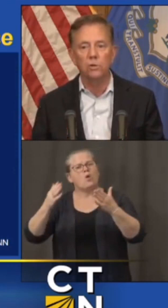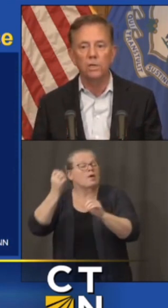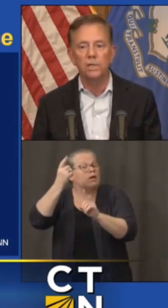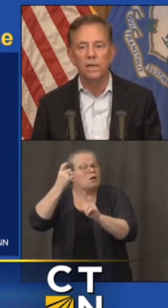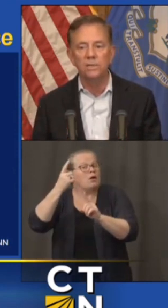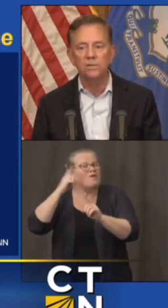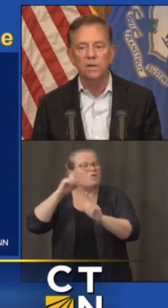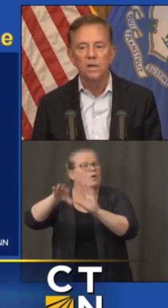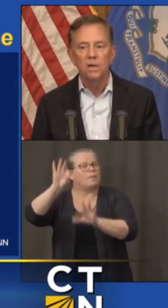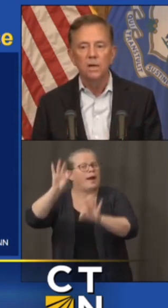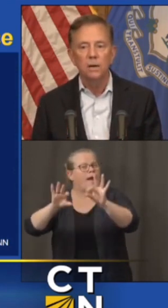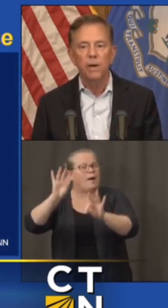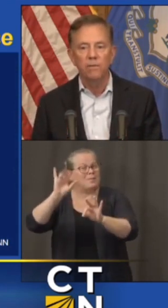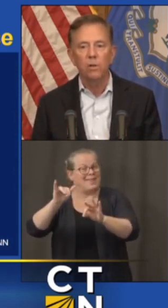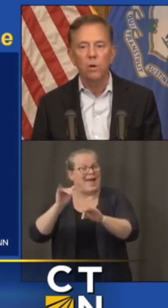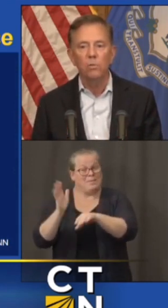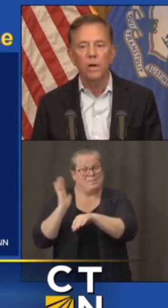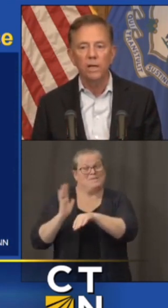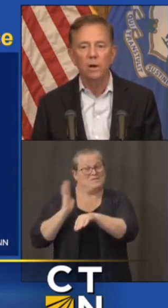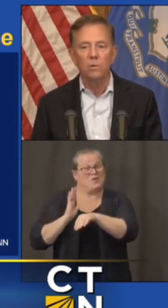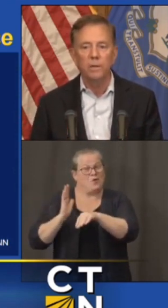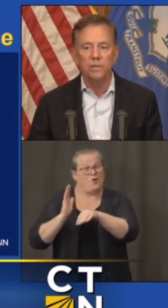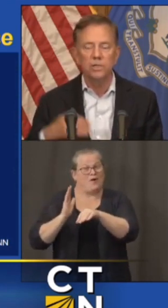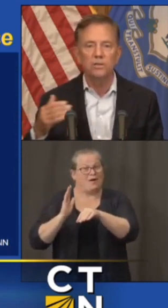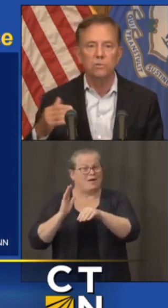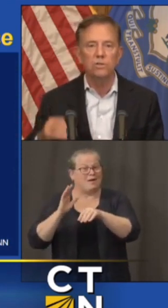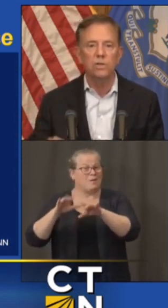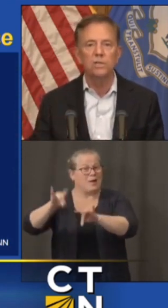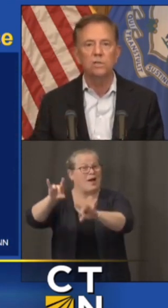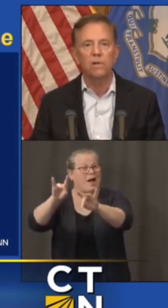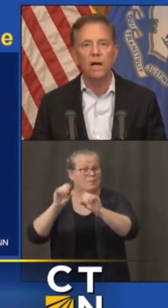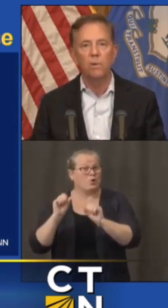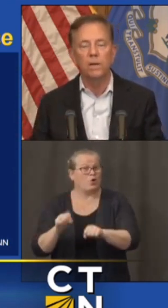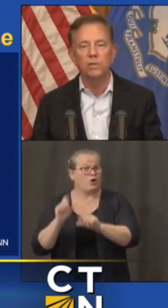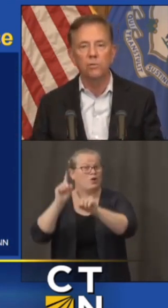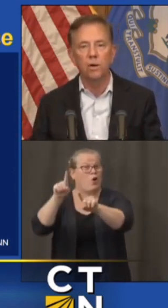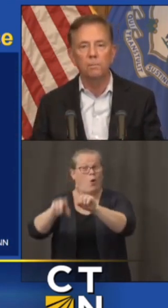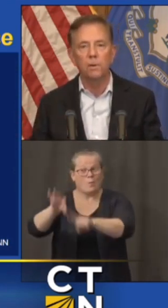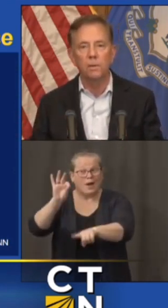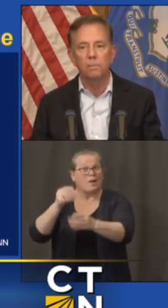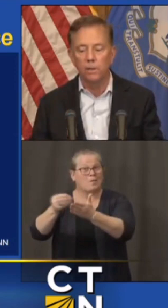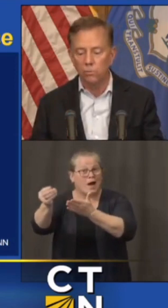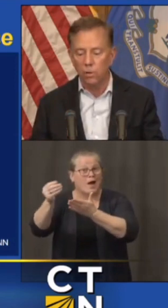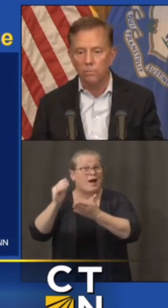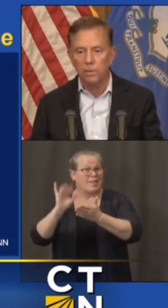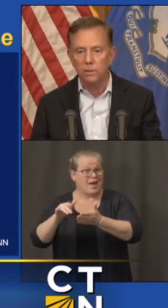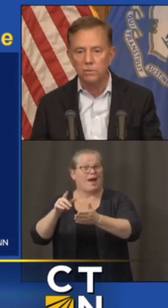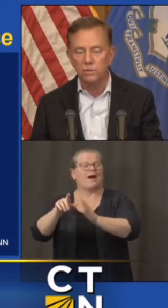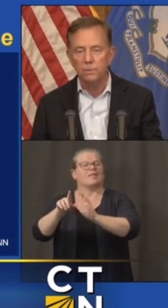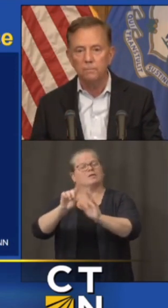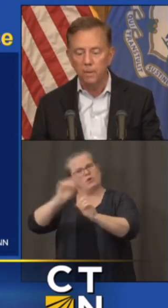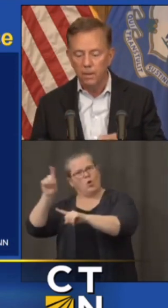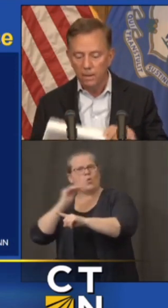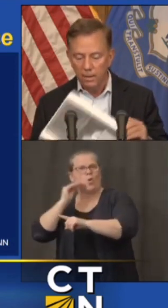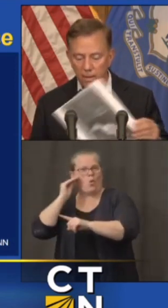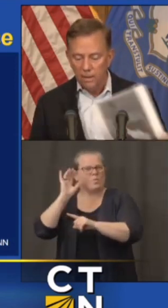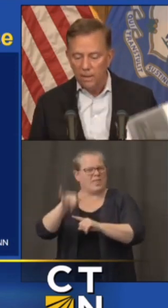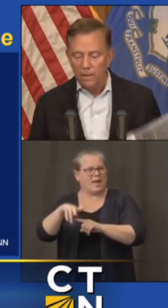those early days. We have a long way to go, but it just gives you a sense of how we measure up compared to our peers.